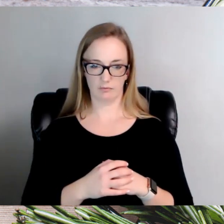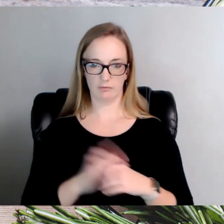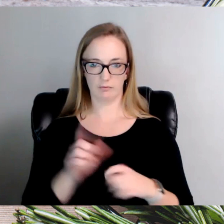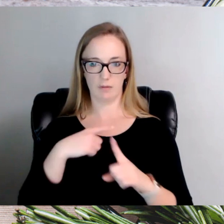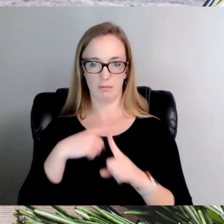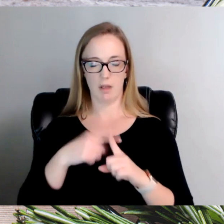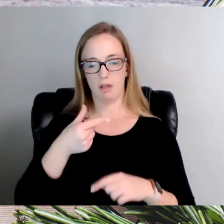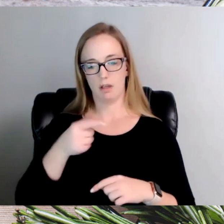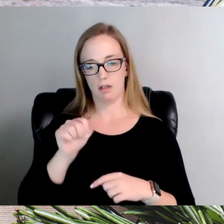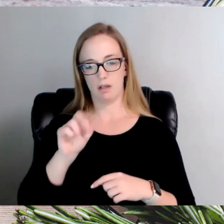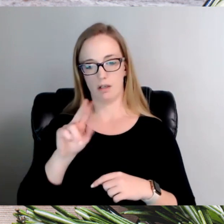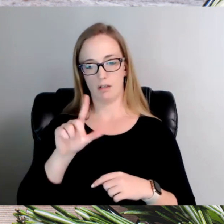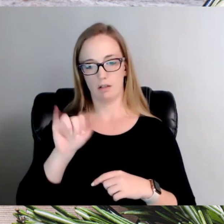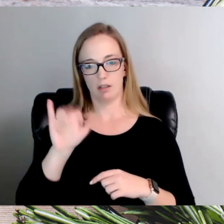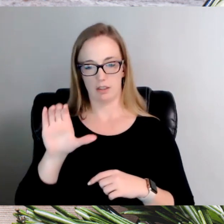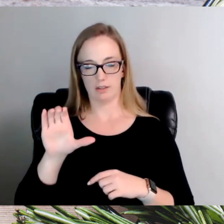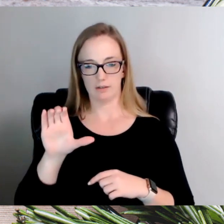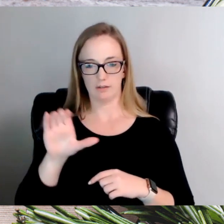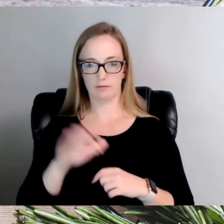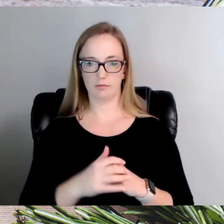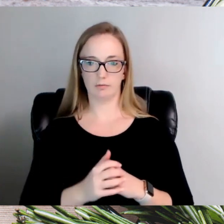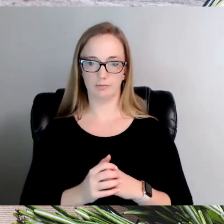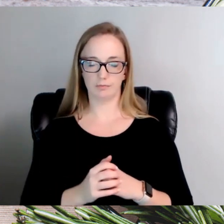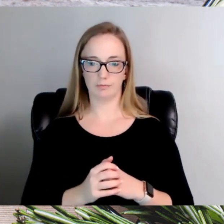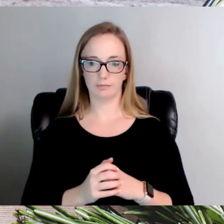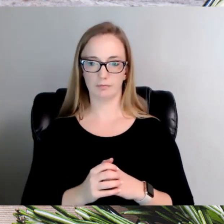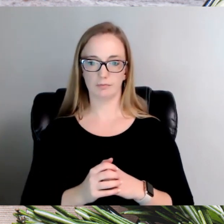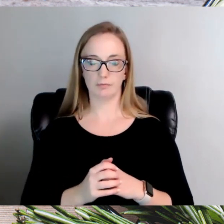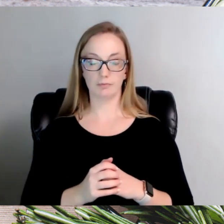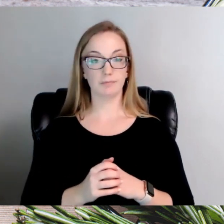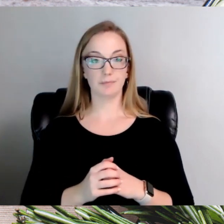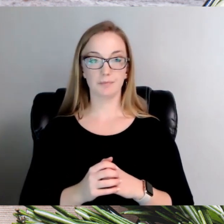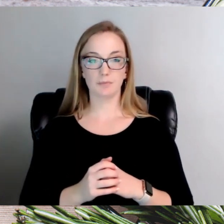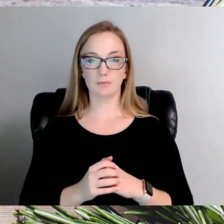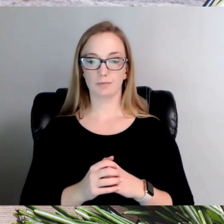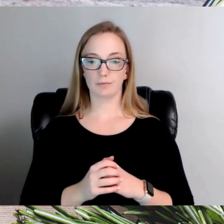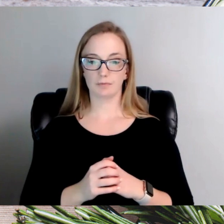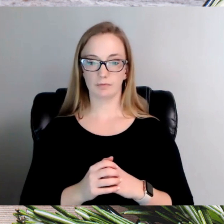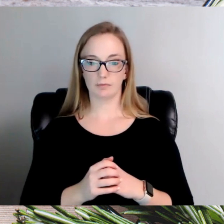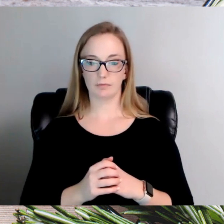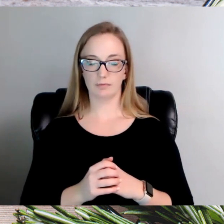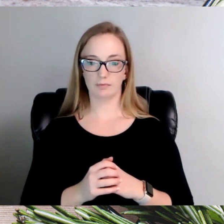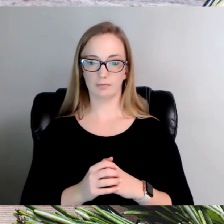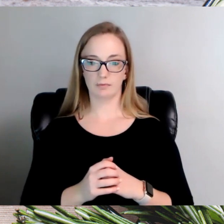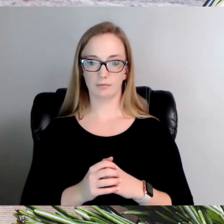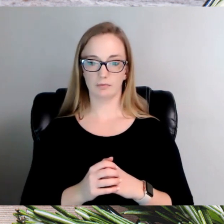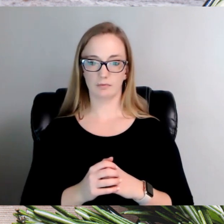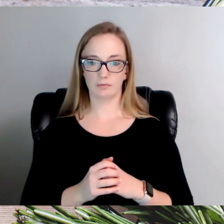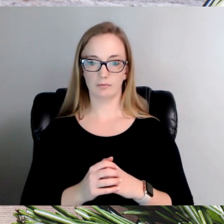Our ingredients today, our featured ingredient, Brussels sprouts, does